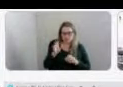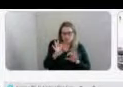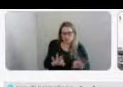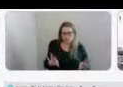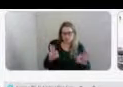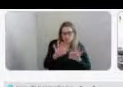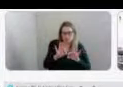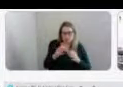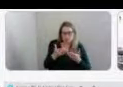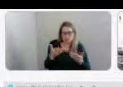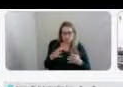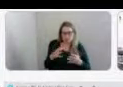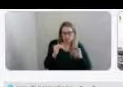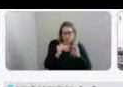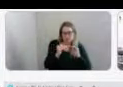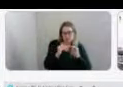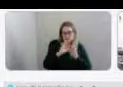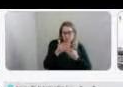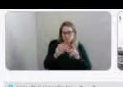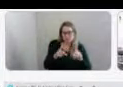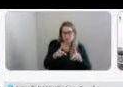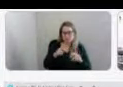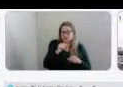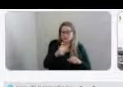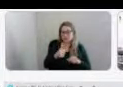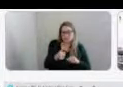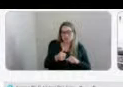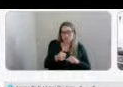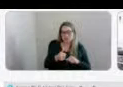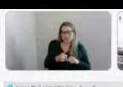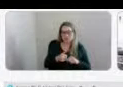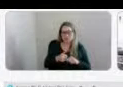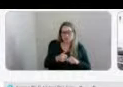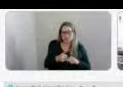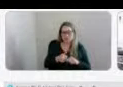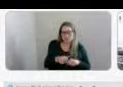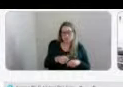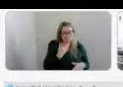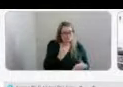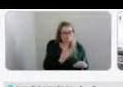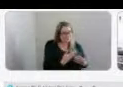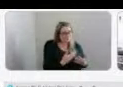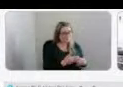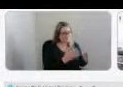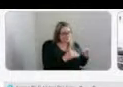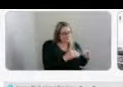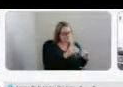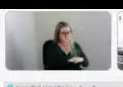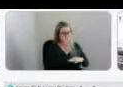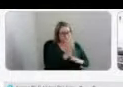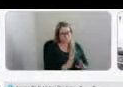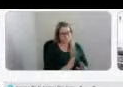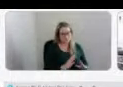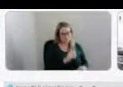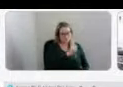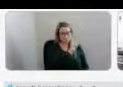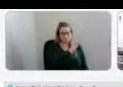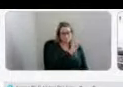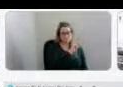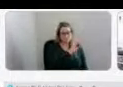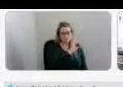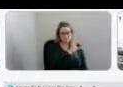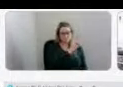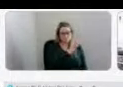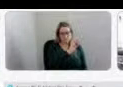of equal population is non-existent by pulling thank you the next speaker is eric robbins